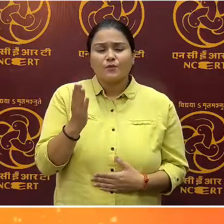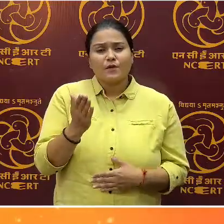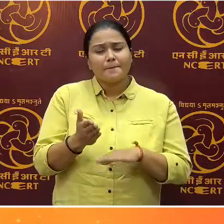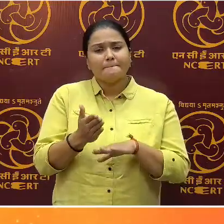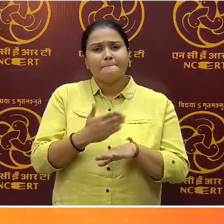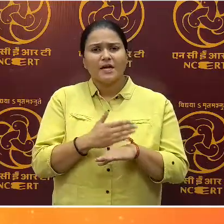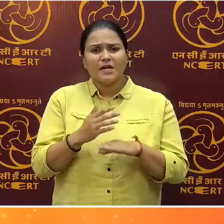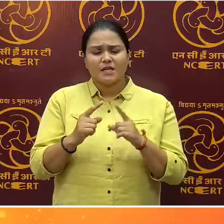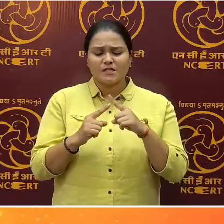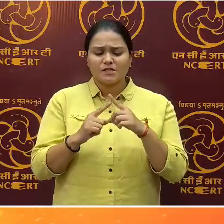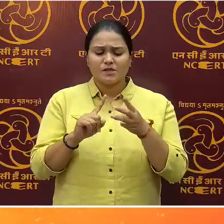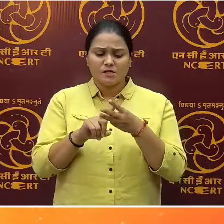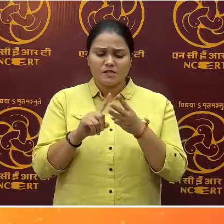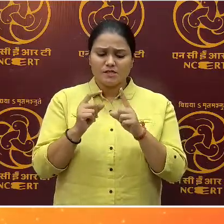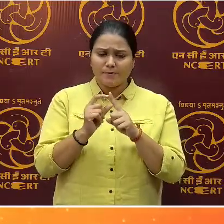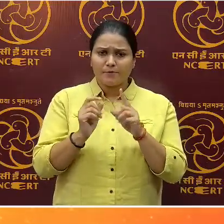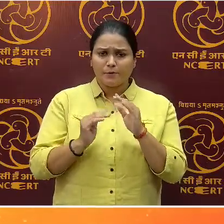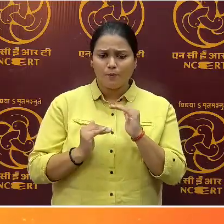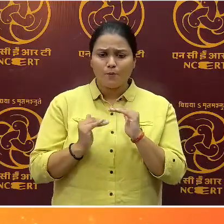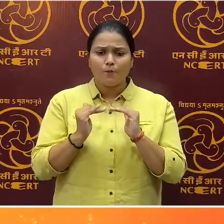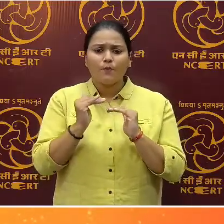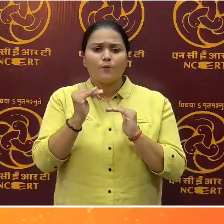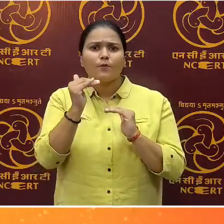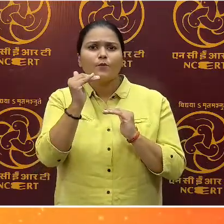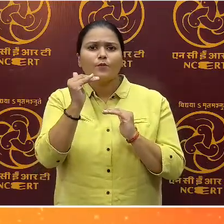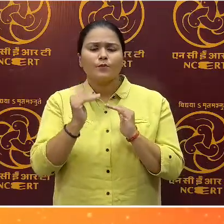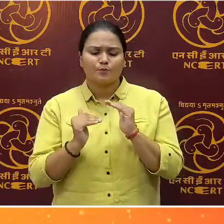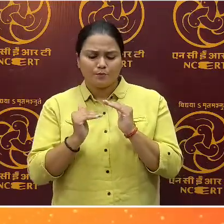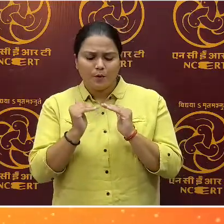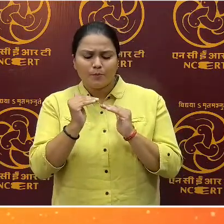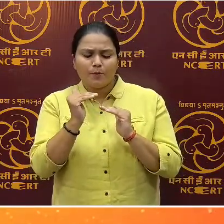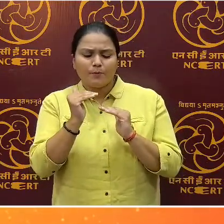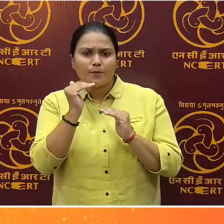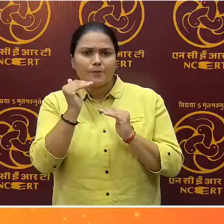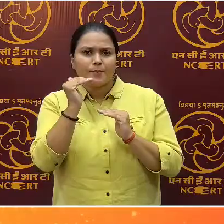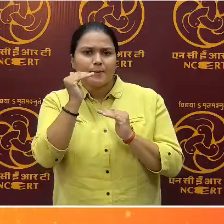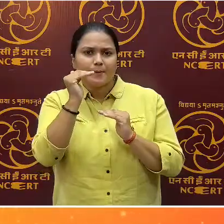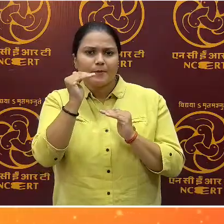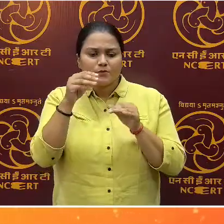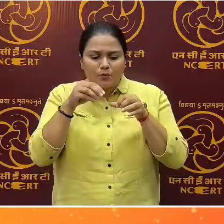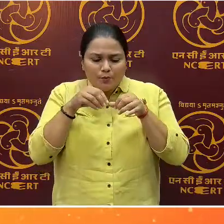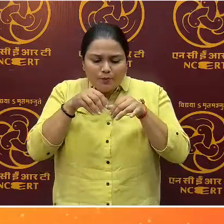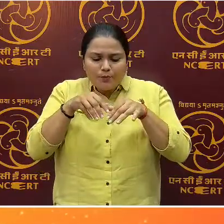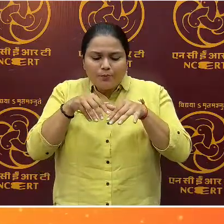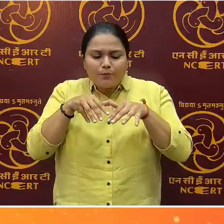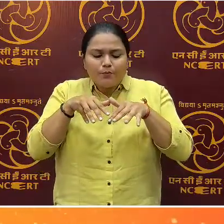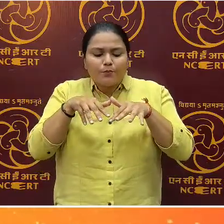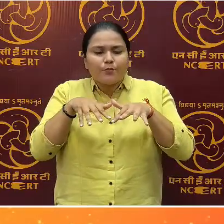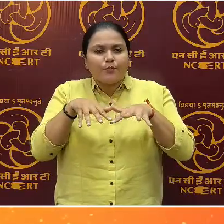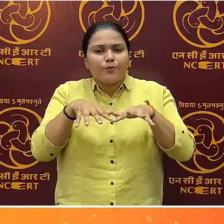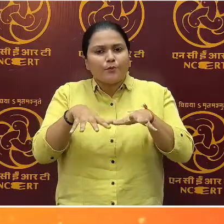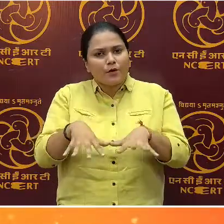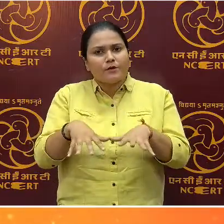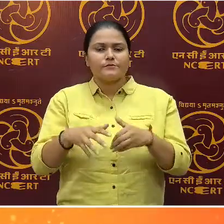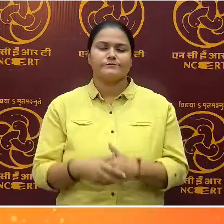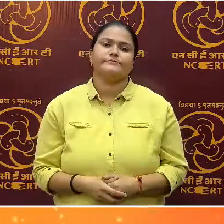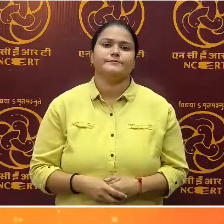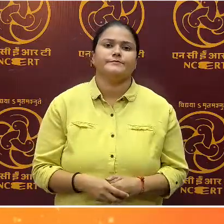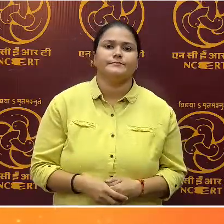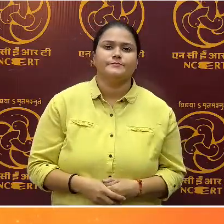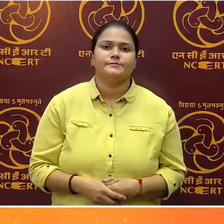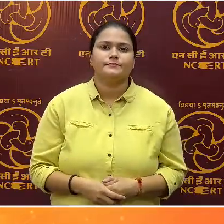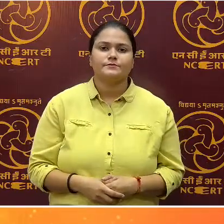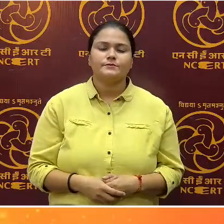as the temperature rises, yes, the particles gain that energy.